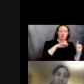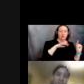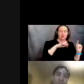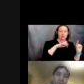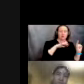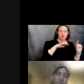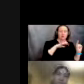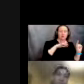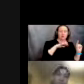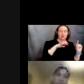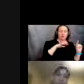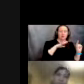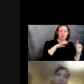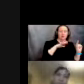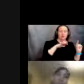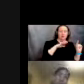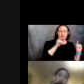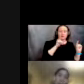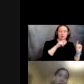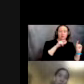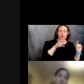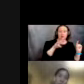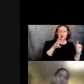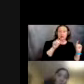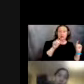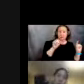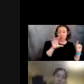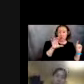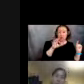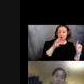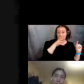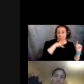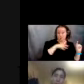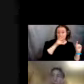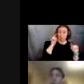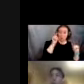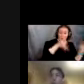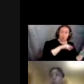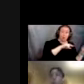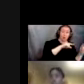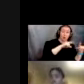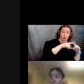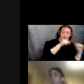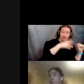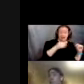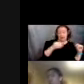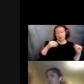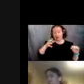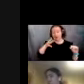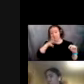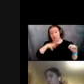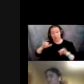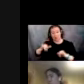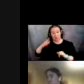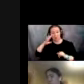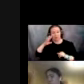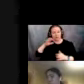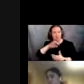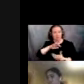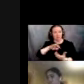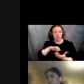many of them, the WACS who went to Japan, as well as the WACS who stayed here, intermarried because they would meet soldiers, you